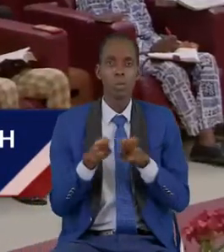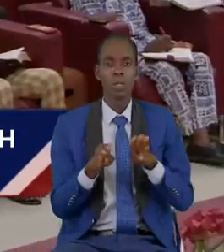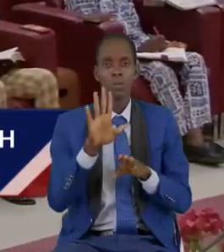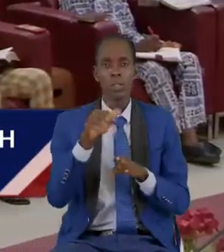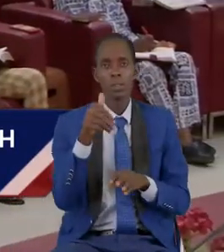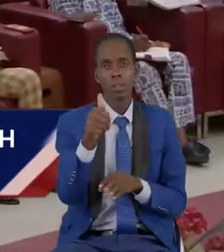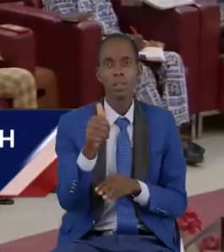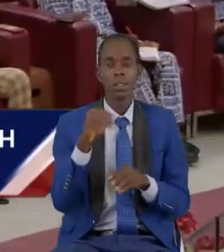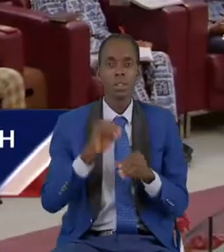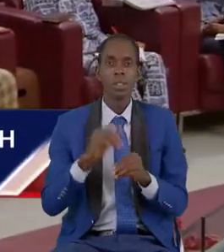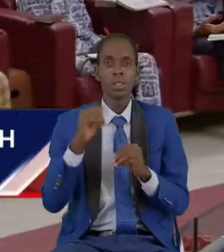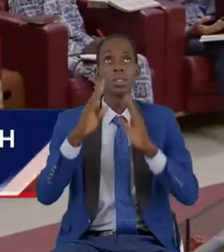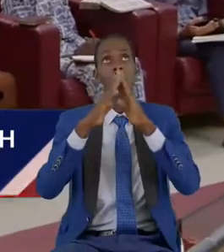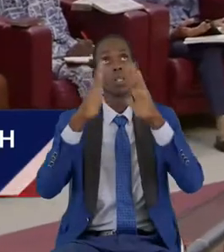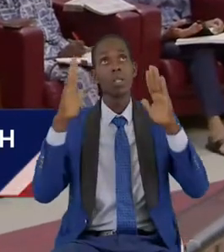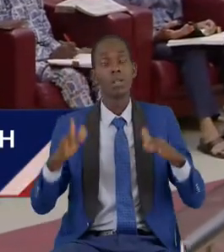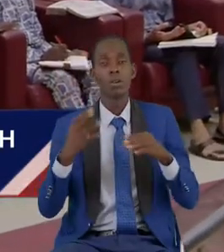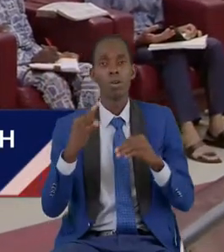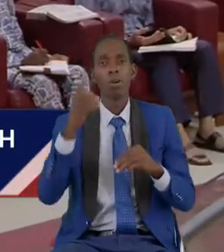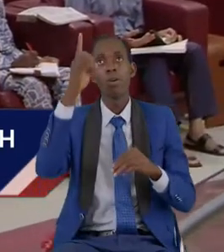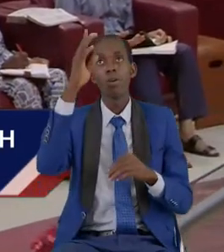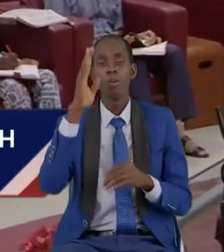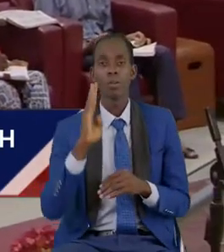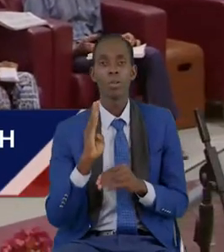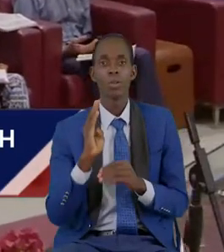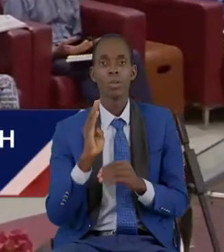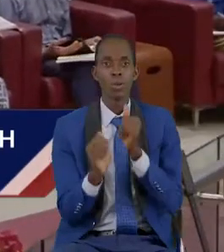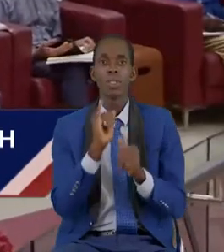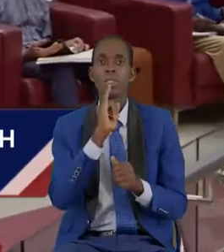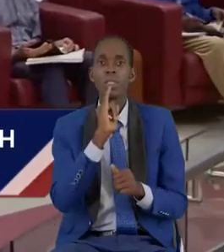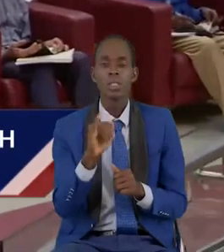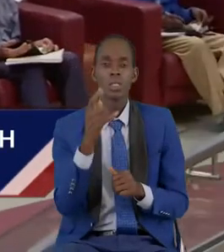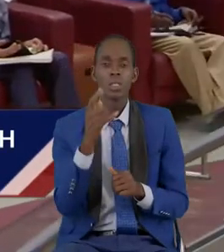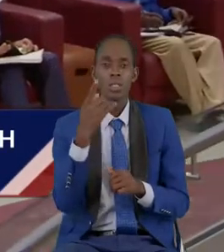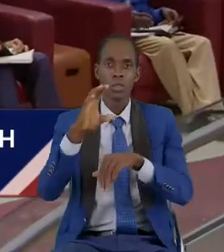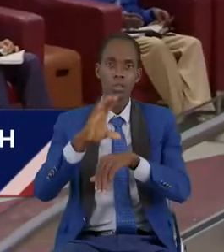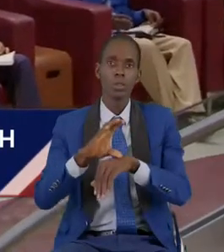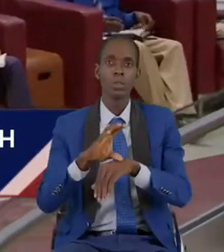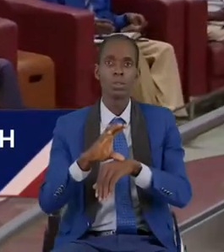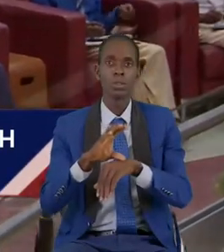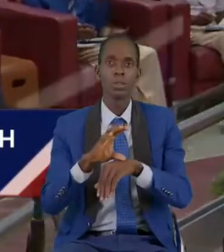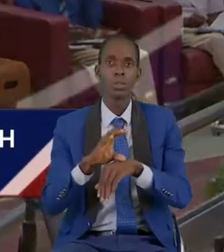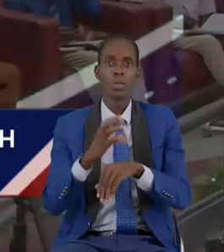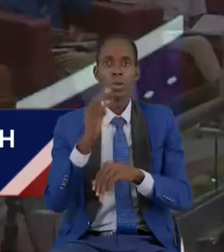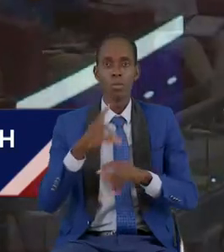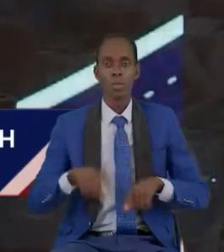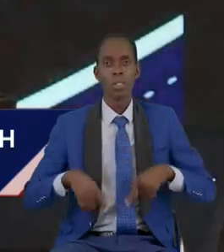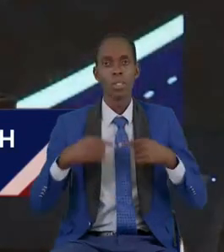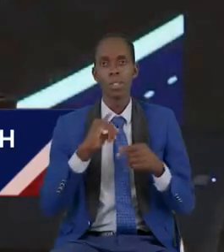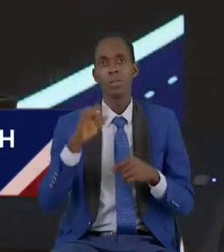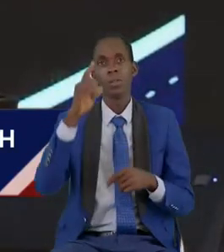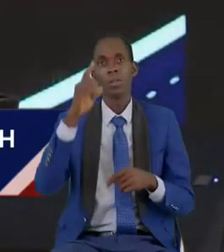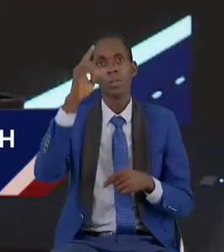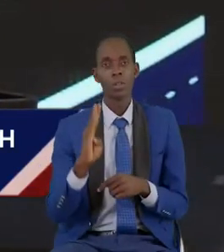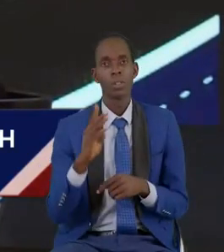the house of God, which is the church of the living God, the